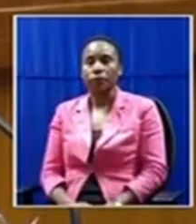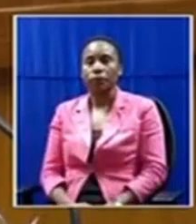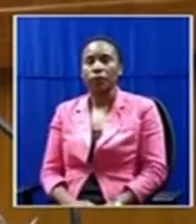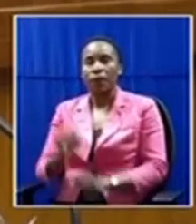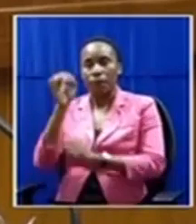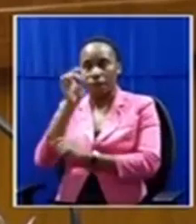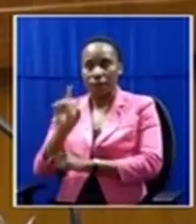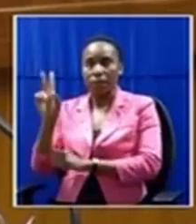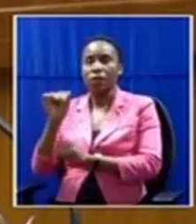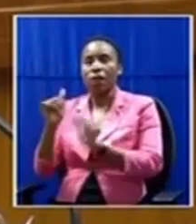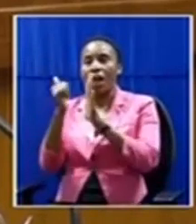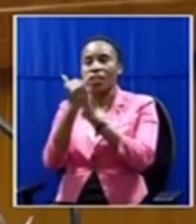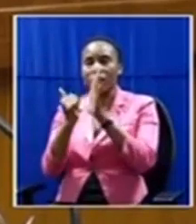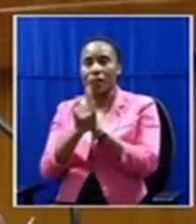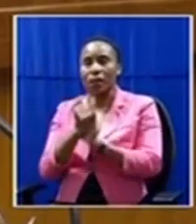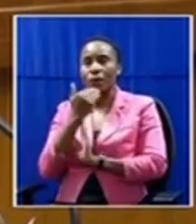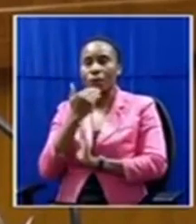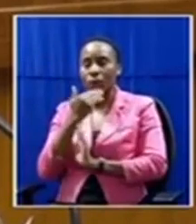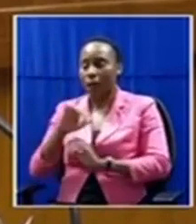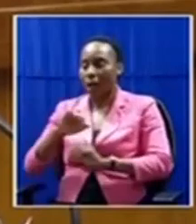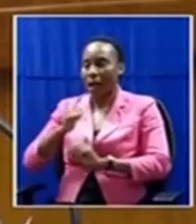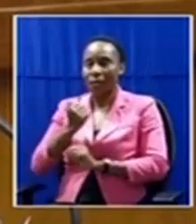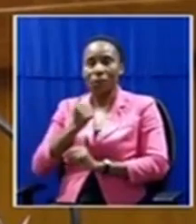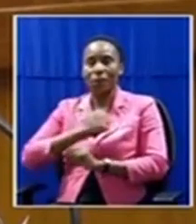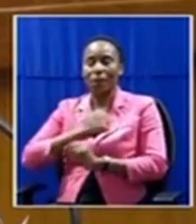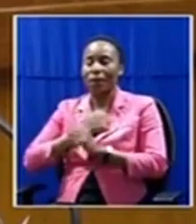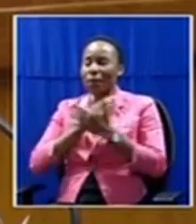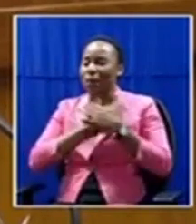First on the agenda is my dear husband.